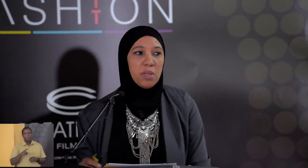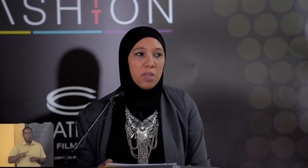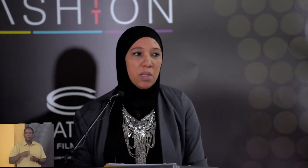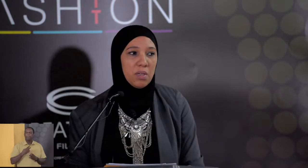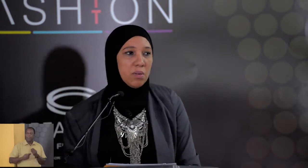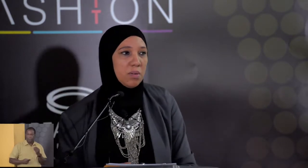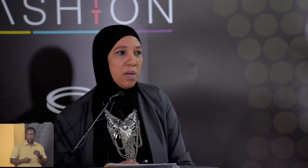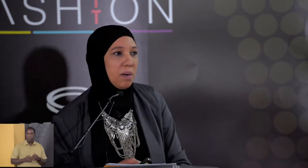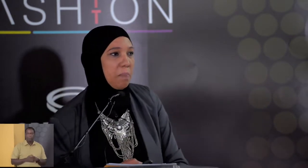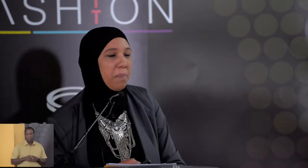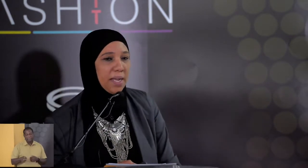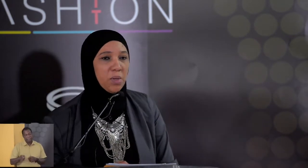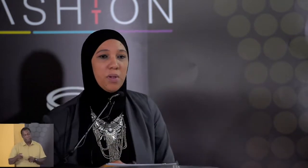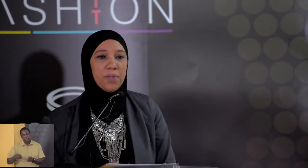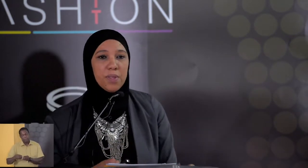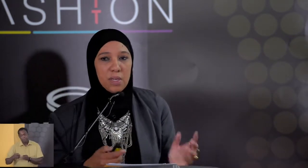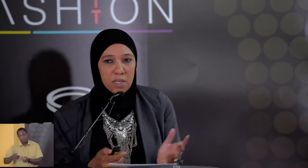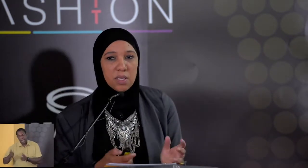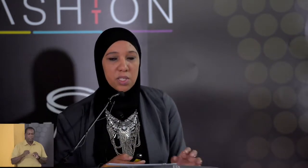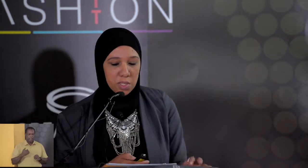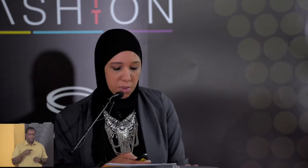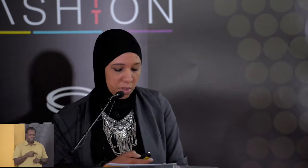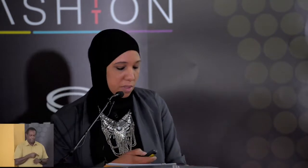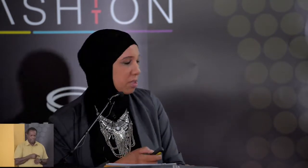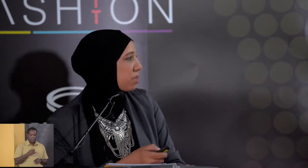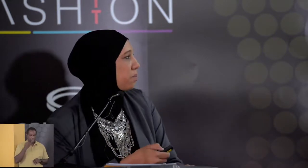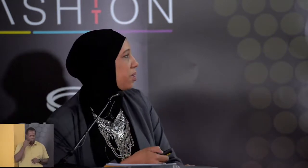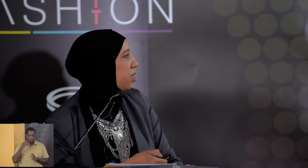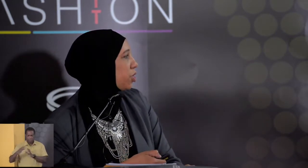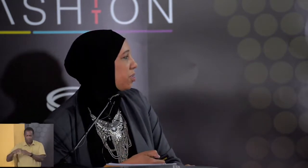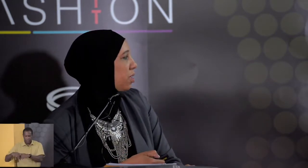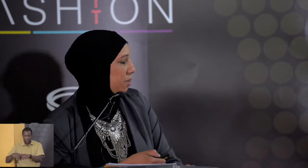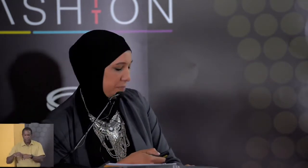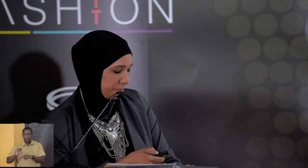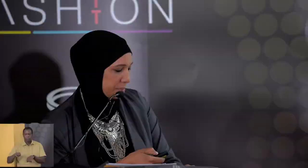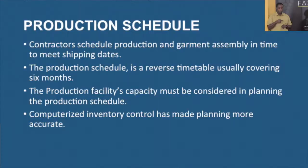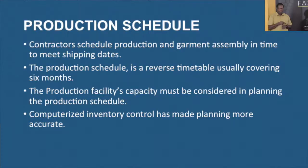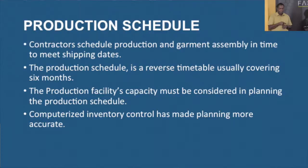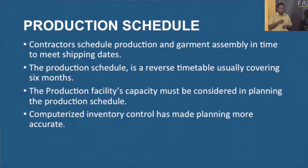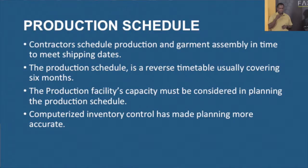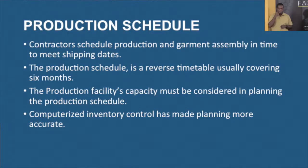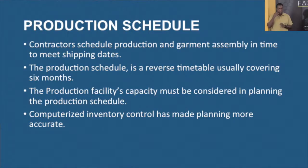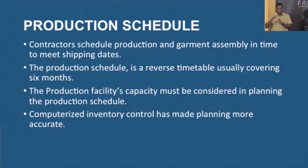you're doing, you know, manual thing, it slows production down.